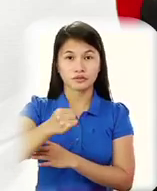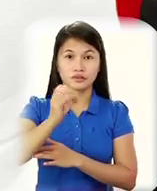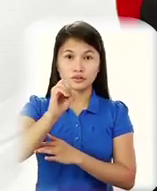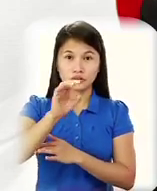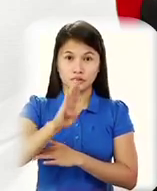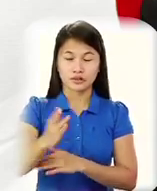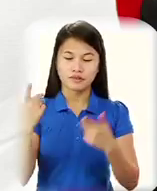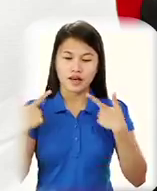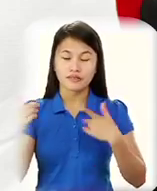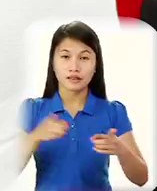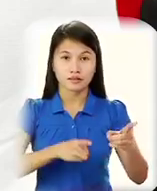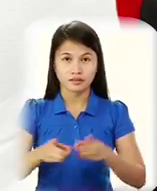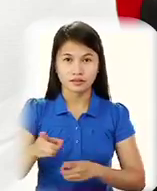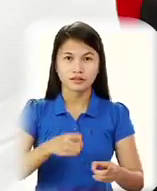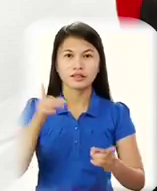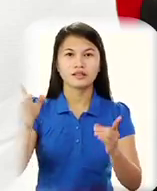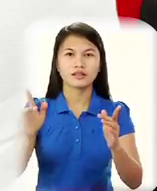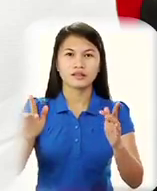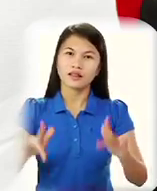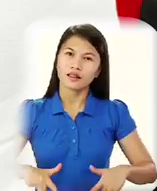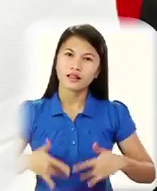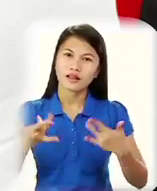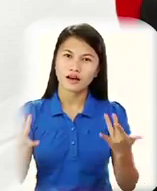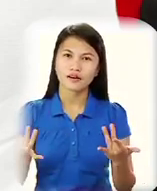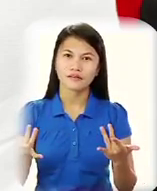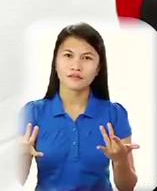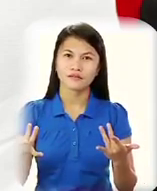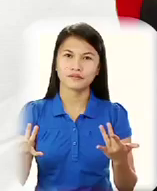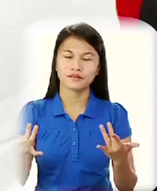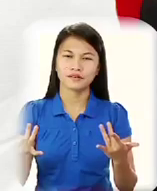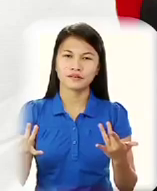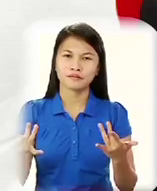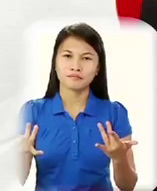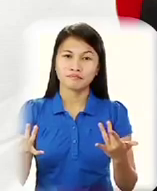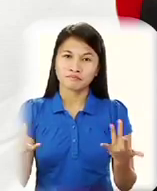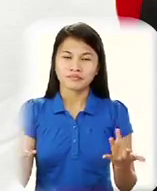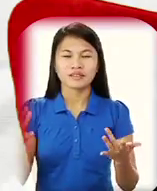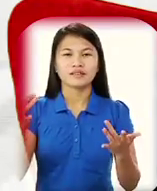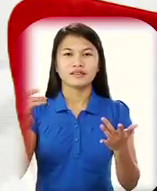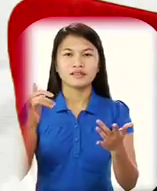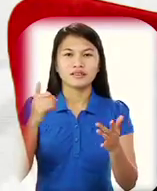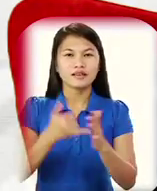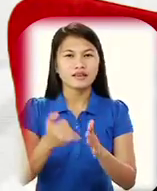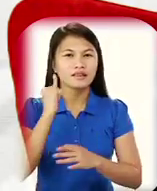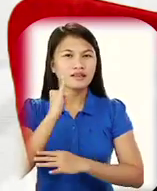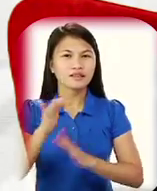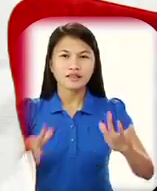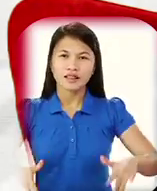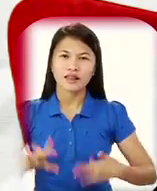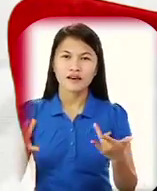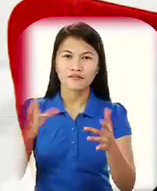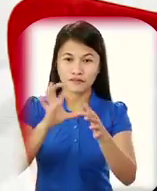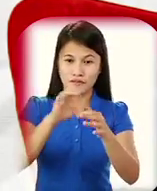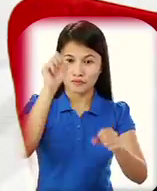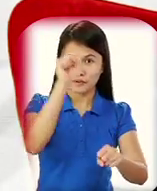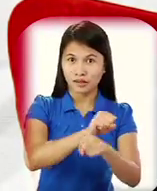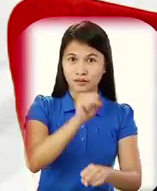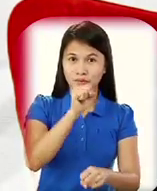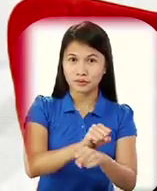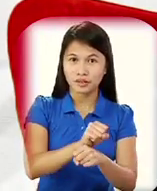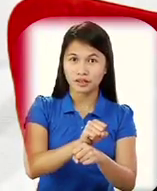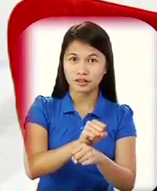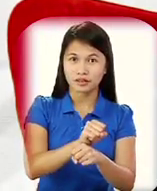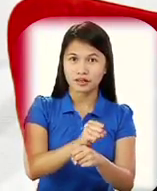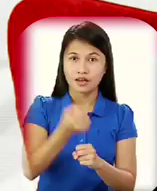Job, we find him describing life as a drudgery. Oh, it is a life of distasteful